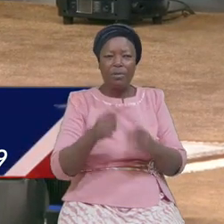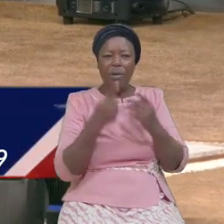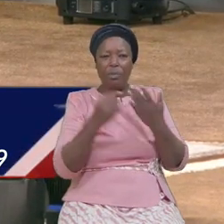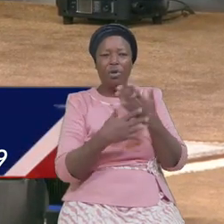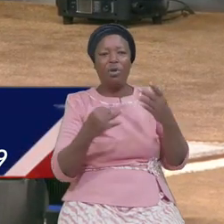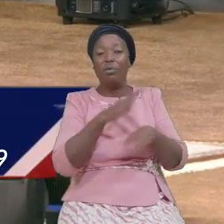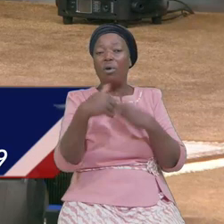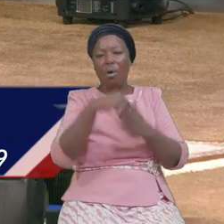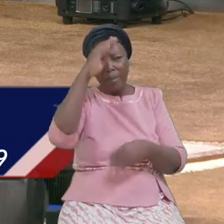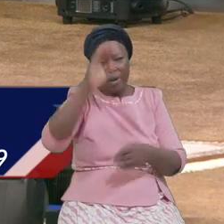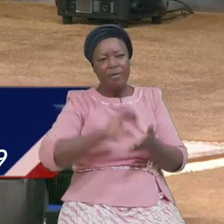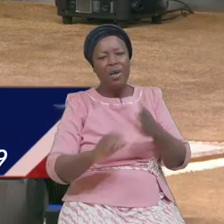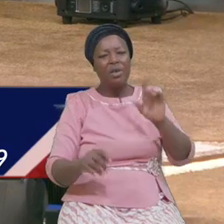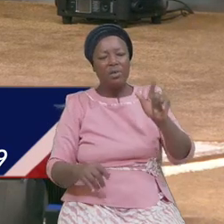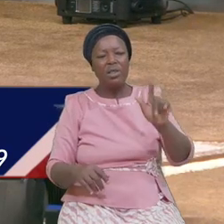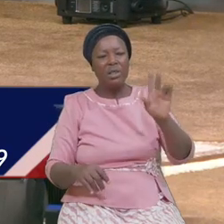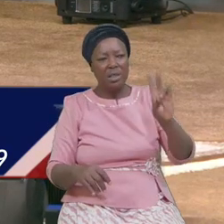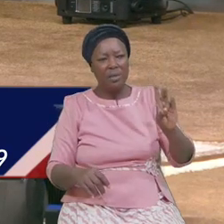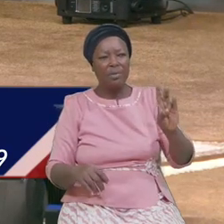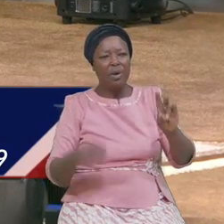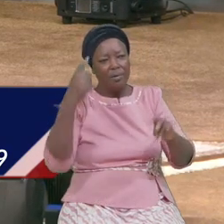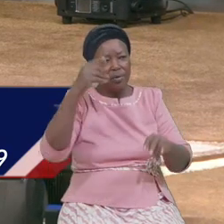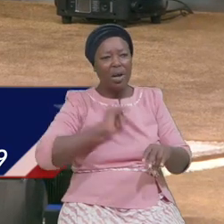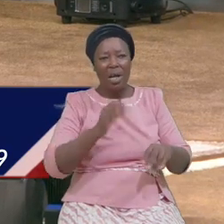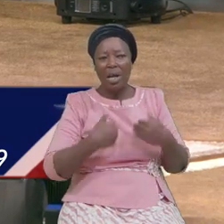For I have not shunned to